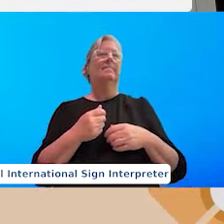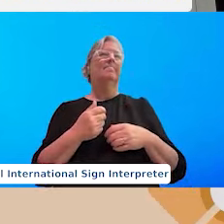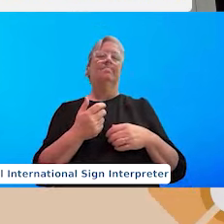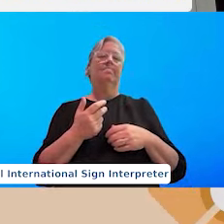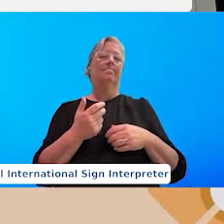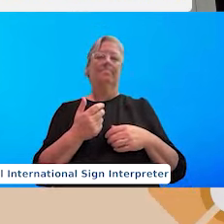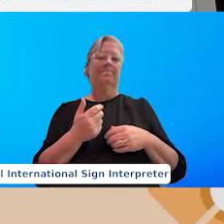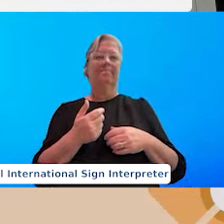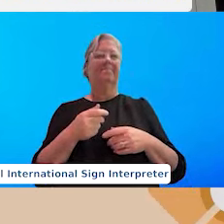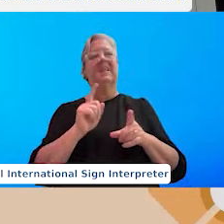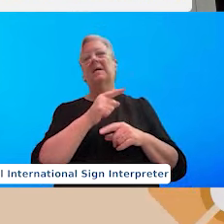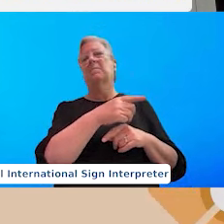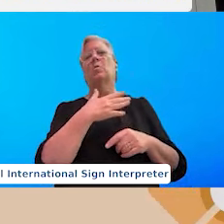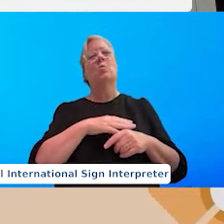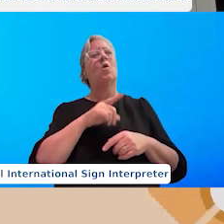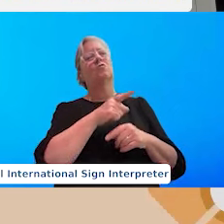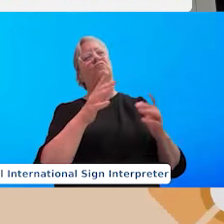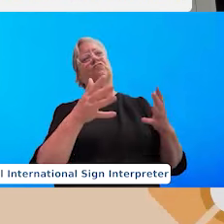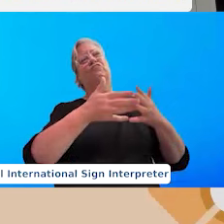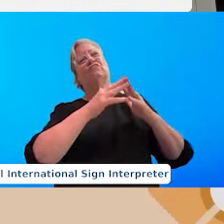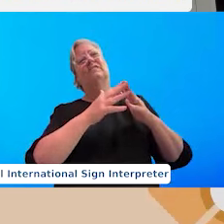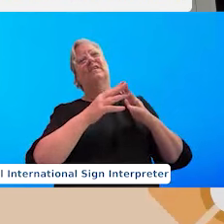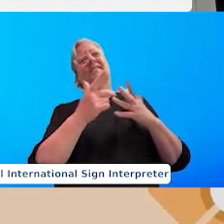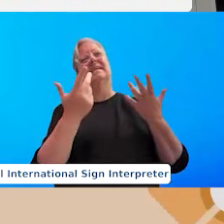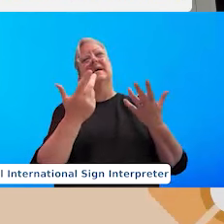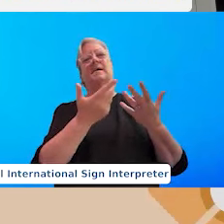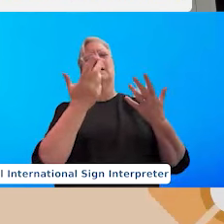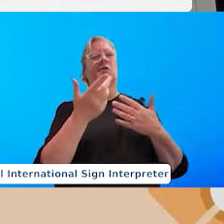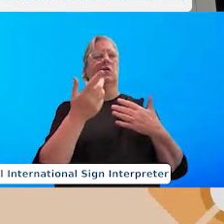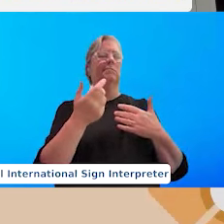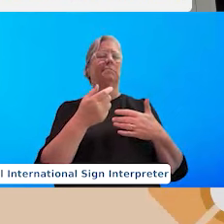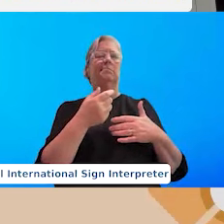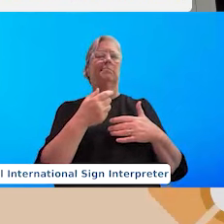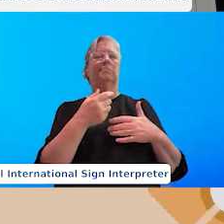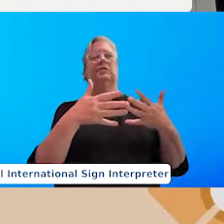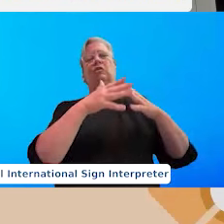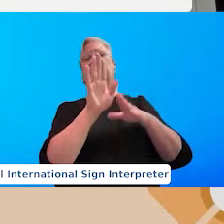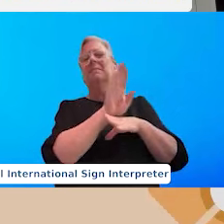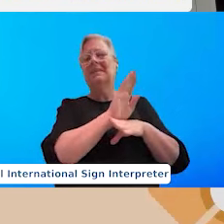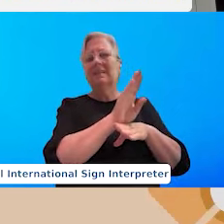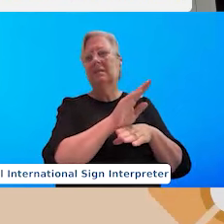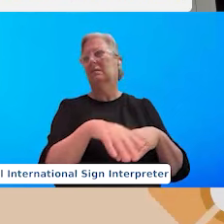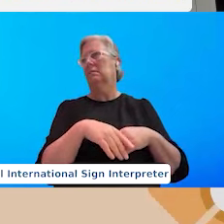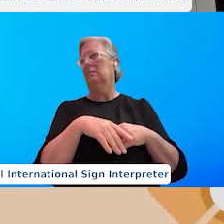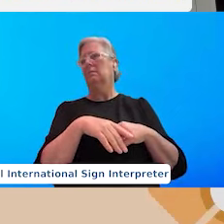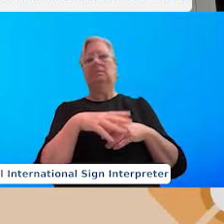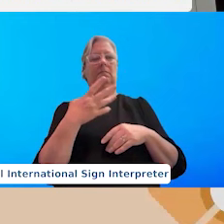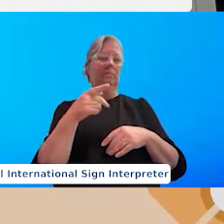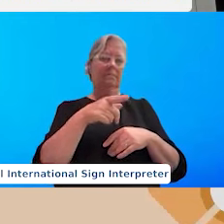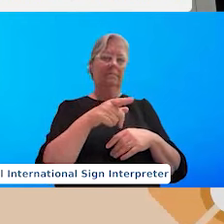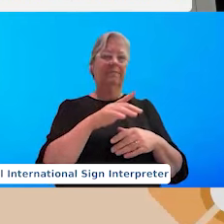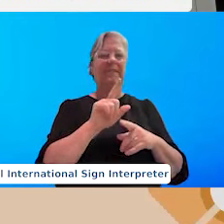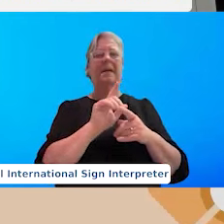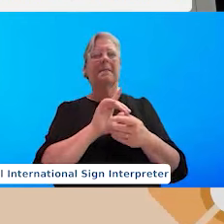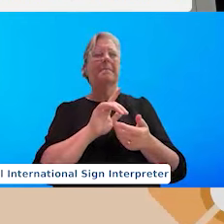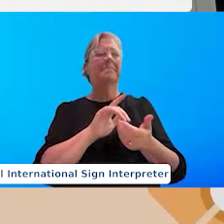particular disabilities. Of course, they have their own particular types, they have own particular needs, and particular